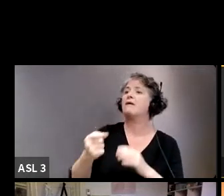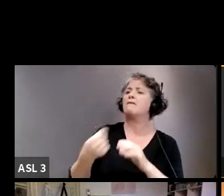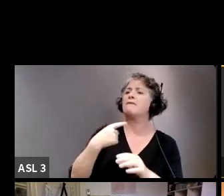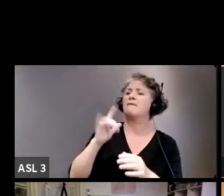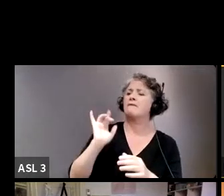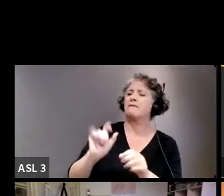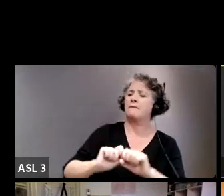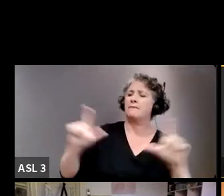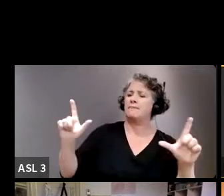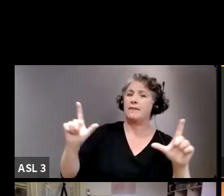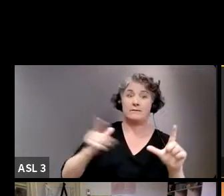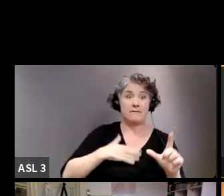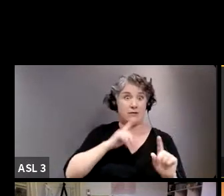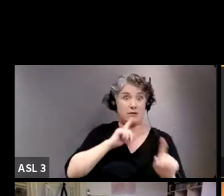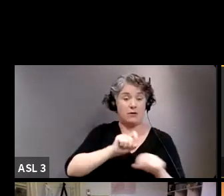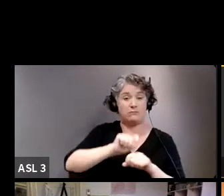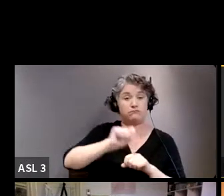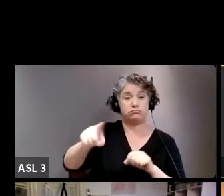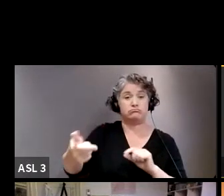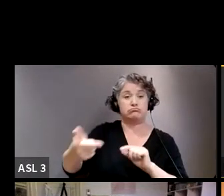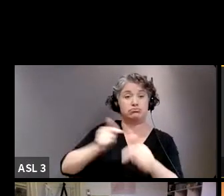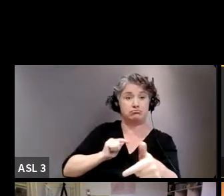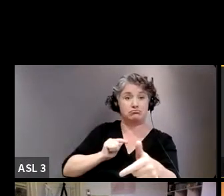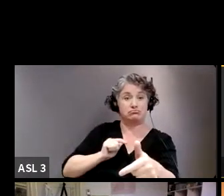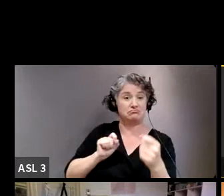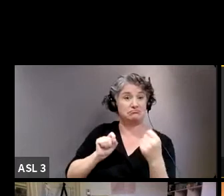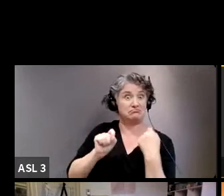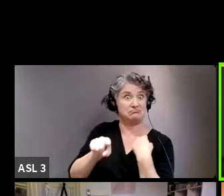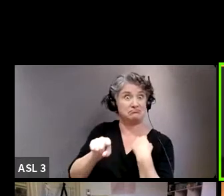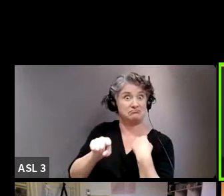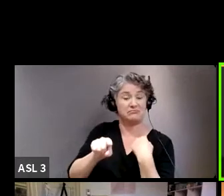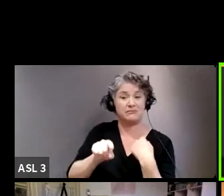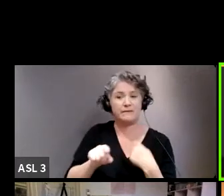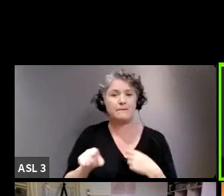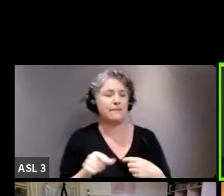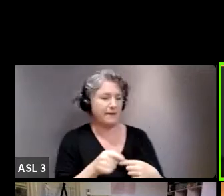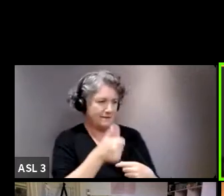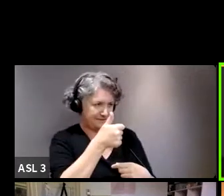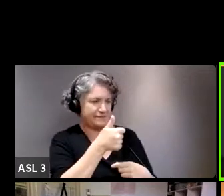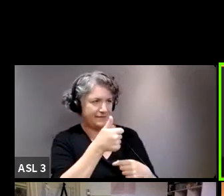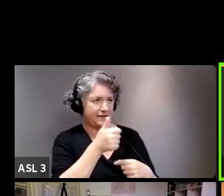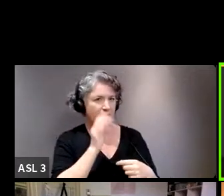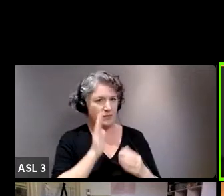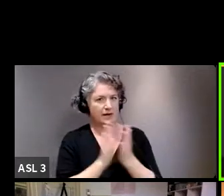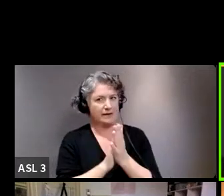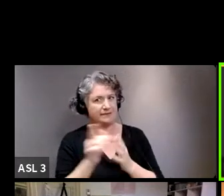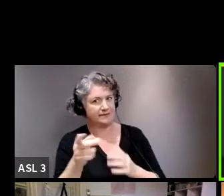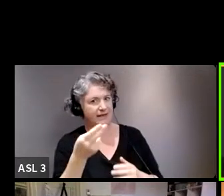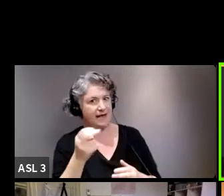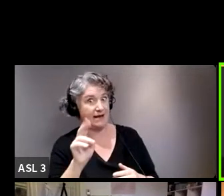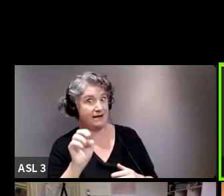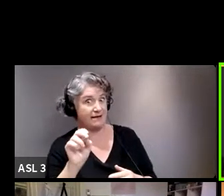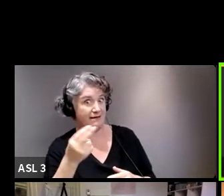that um that we were talking about before yeah i will request hannah to do that